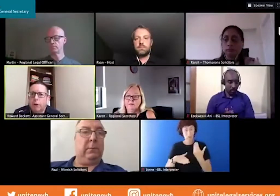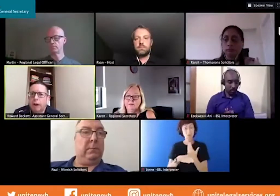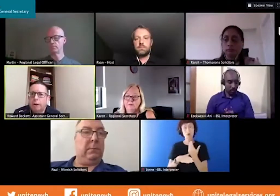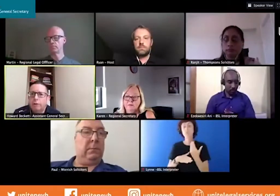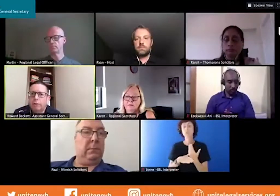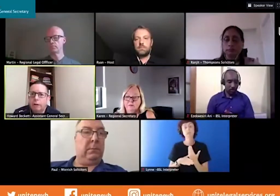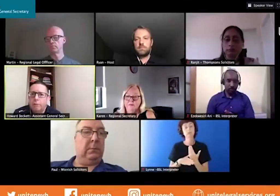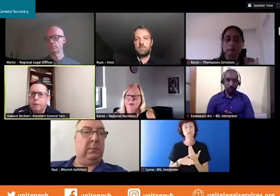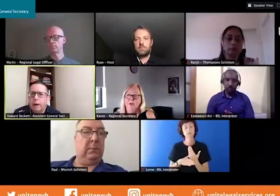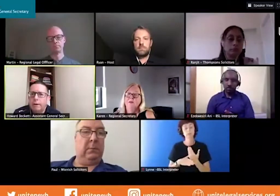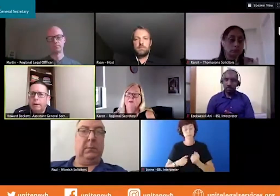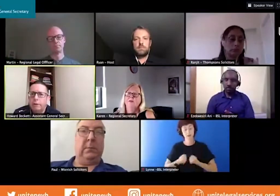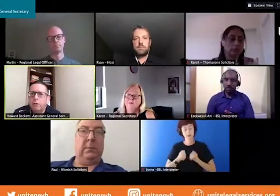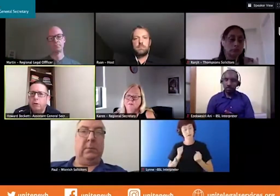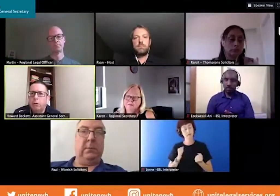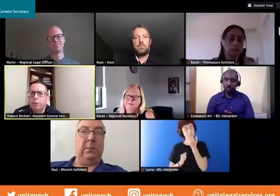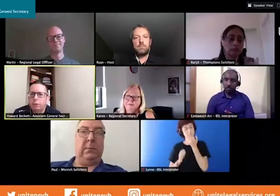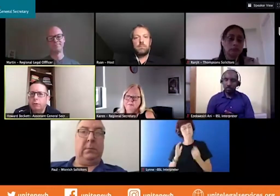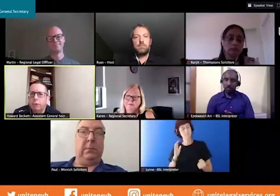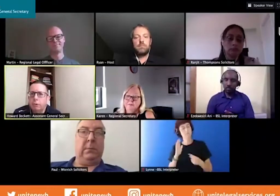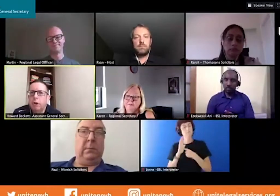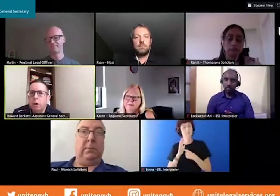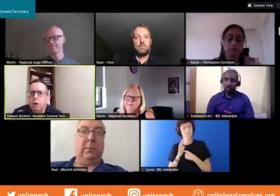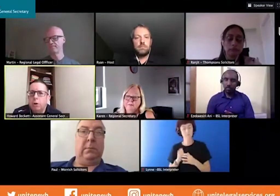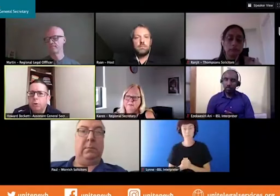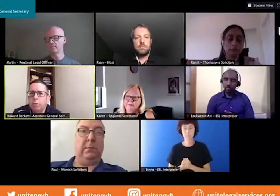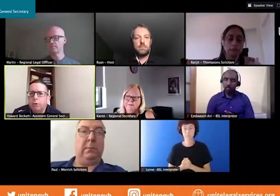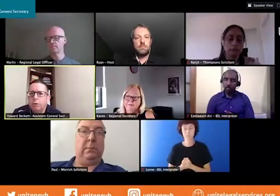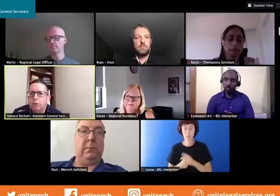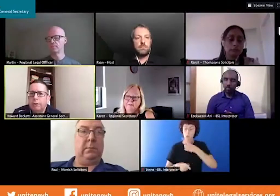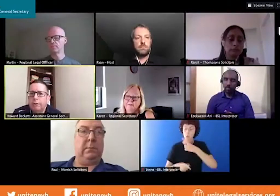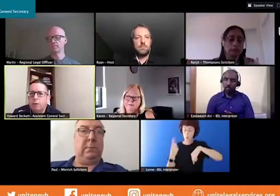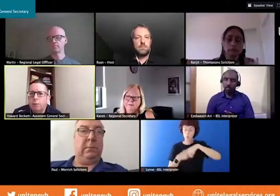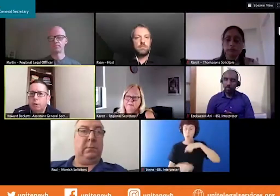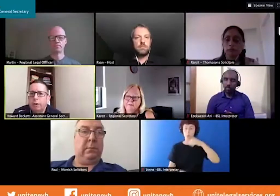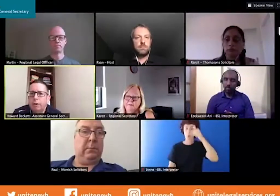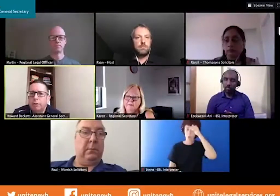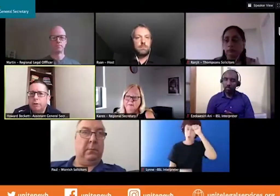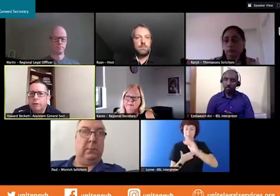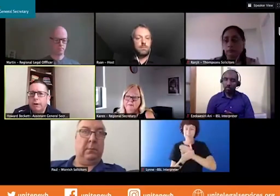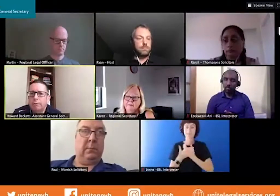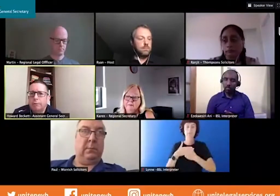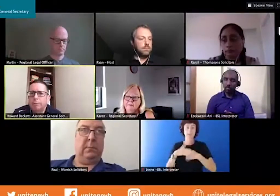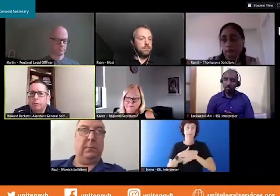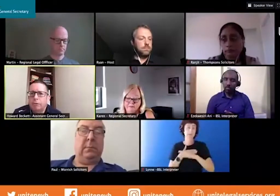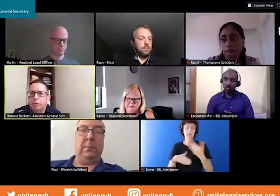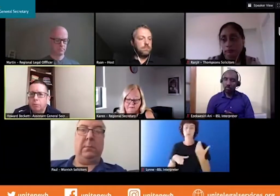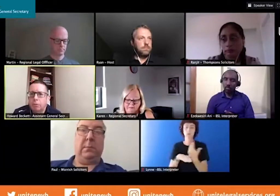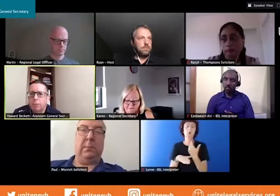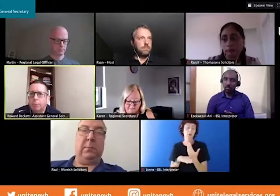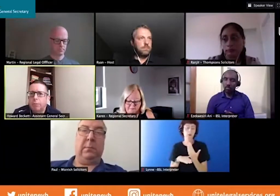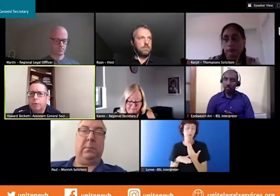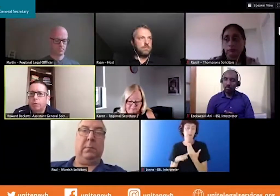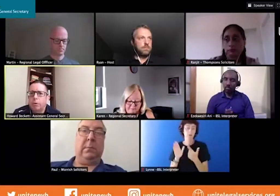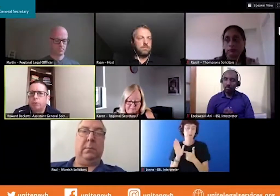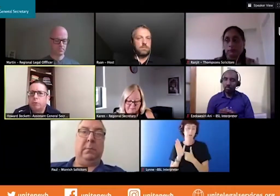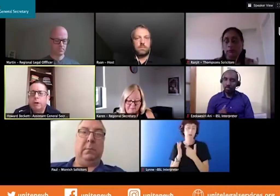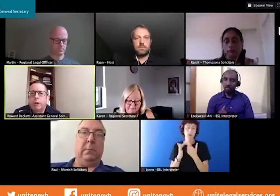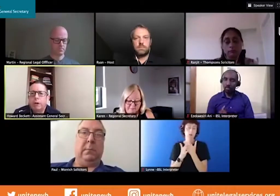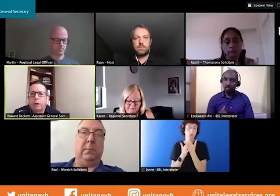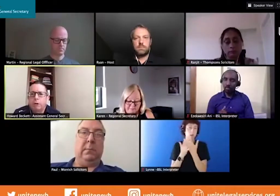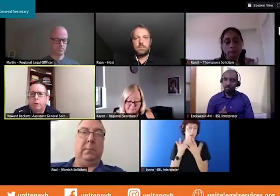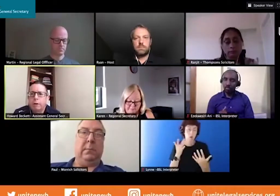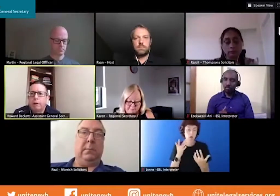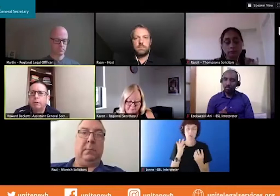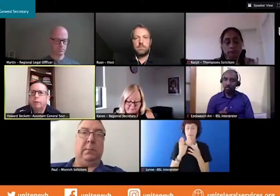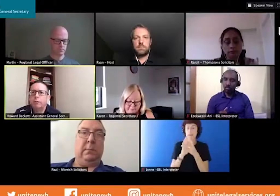Mesothelioma Action Day on Friday, and all of us know how important safety at work is, and never has been shown more than people exposed